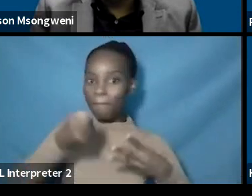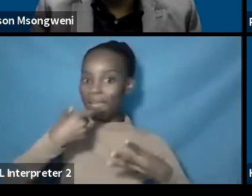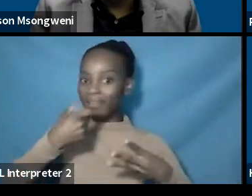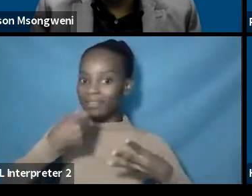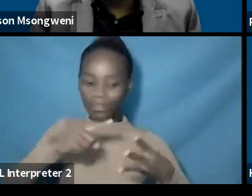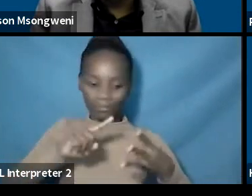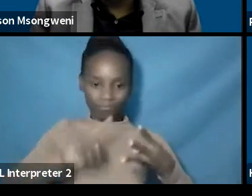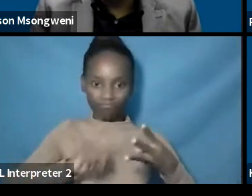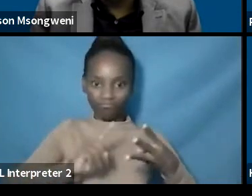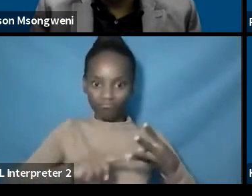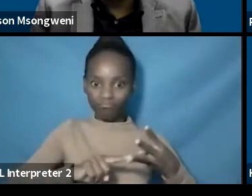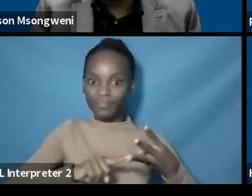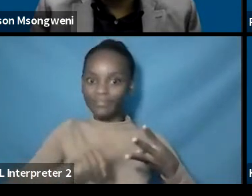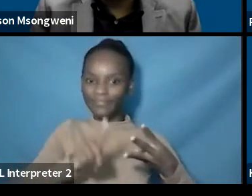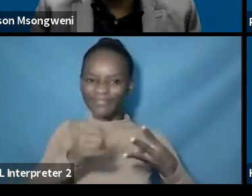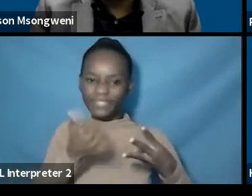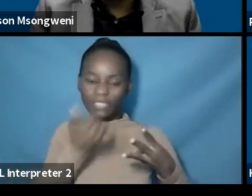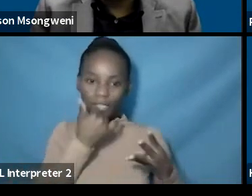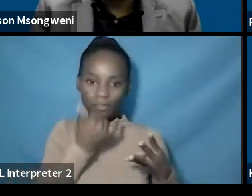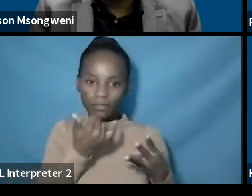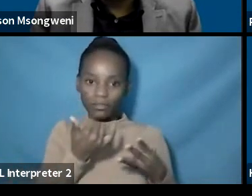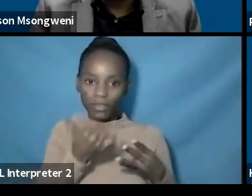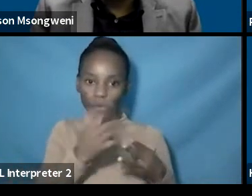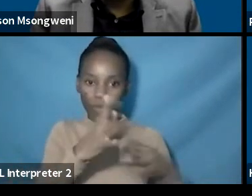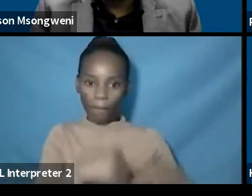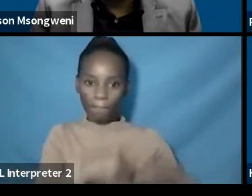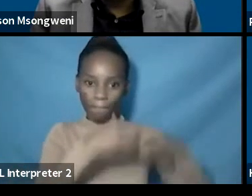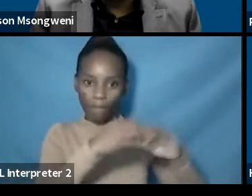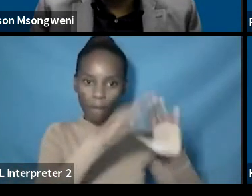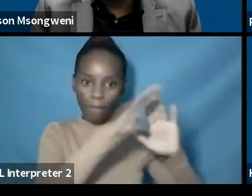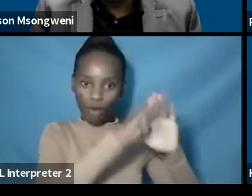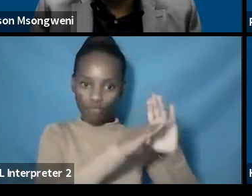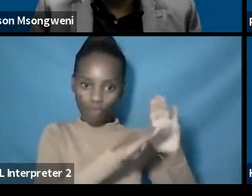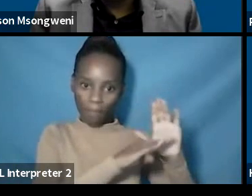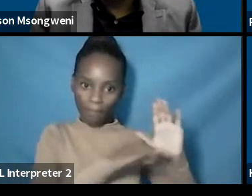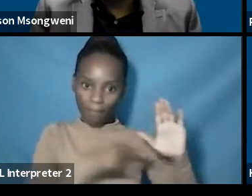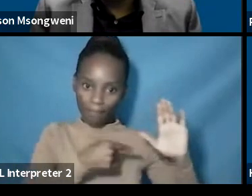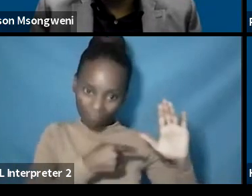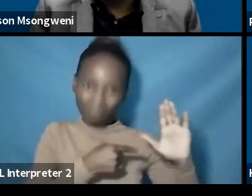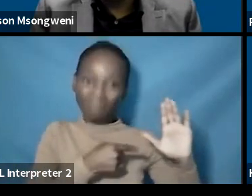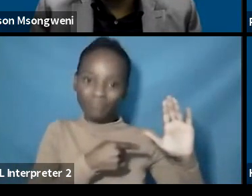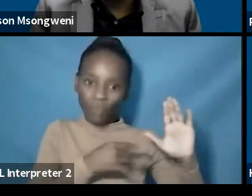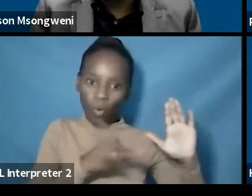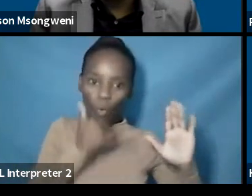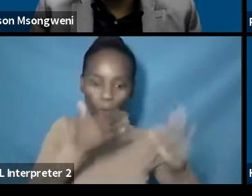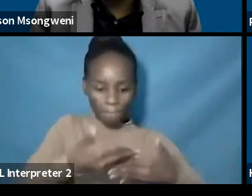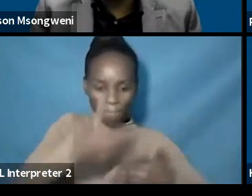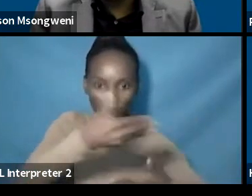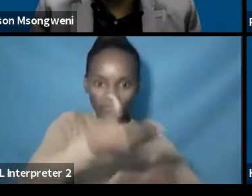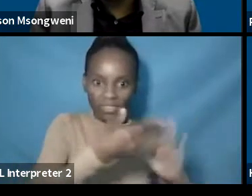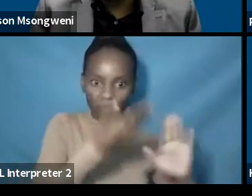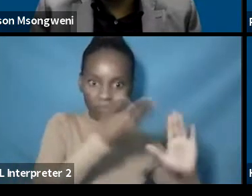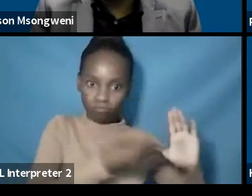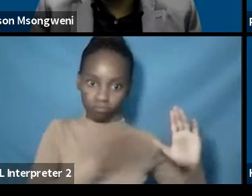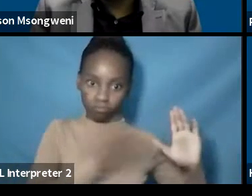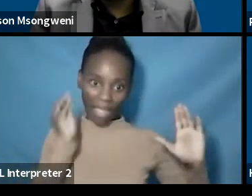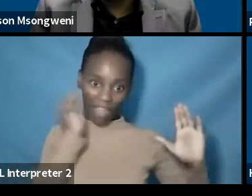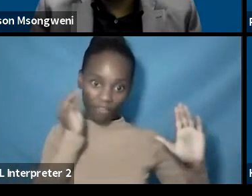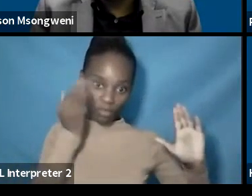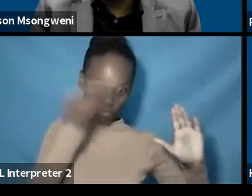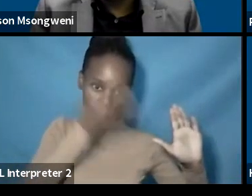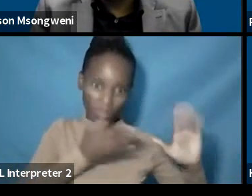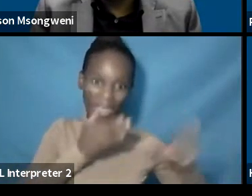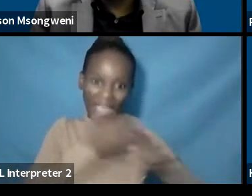form of program or pamphlet together, and we'll publish that on our website so that people can be aware of what are the